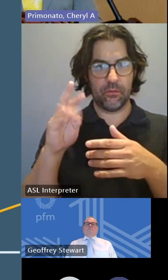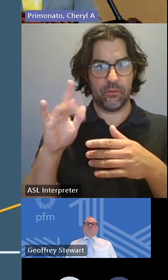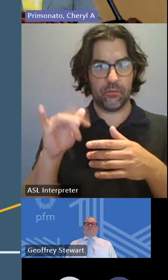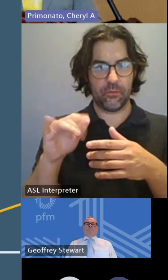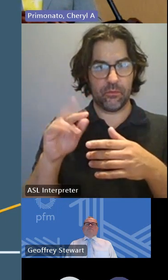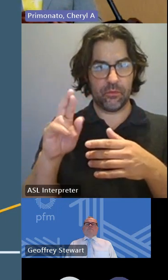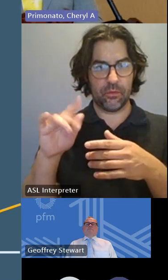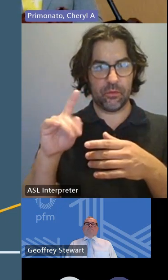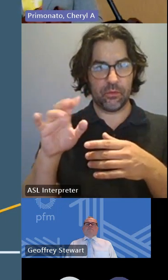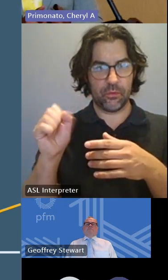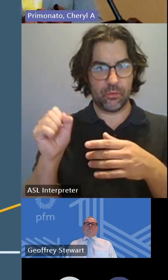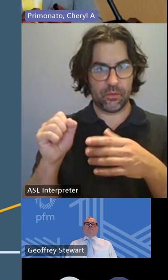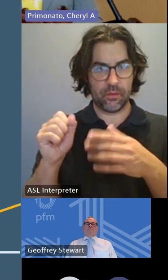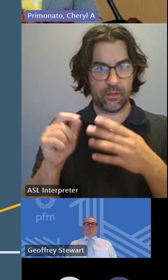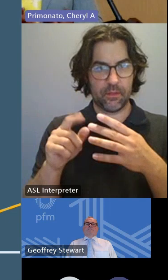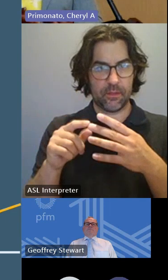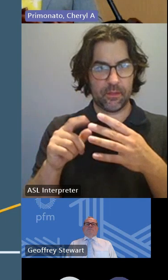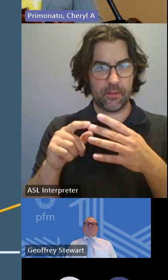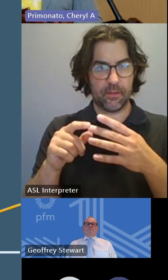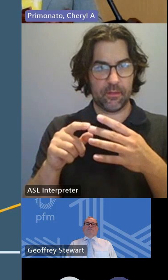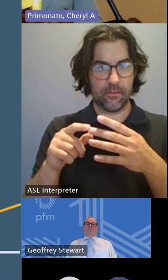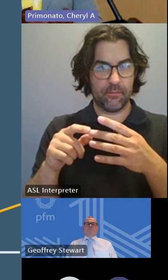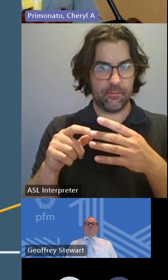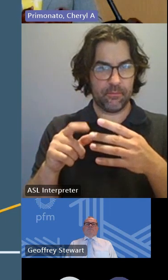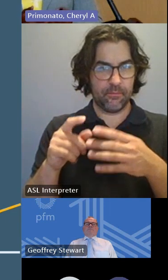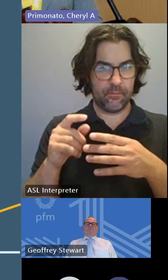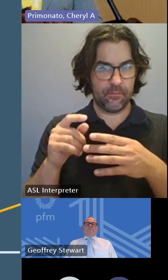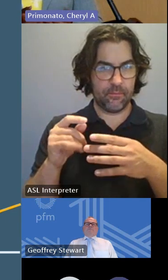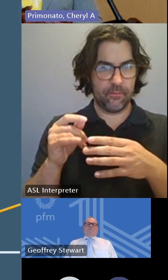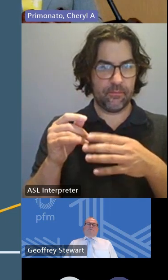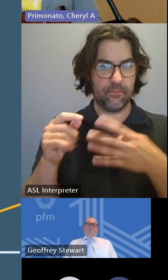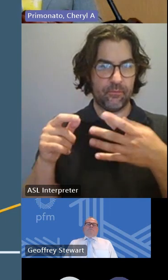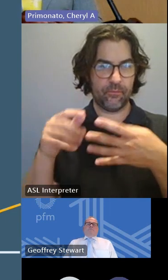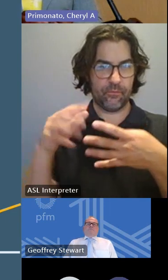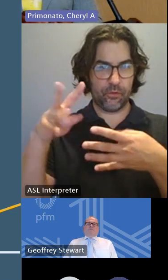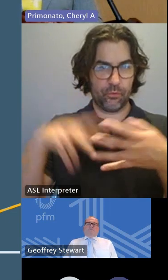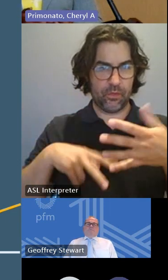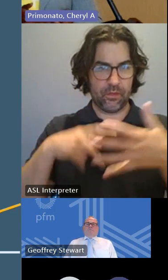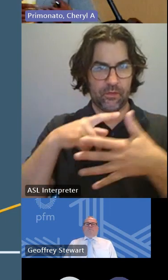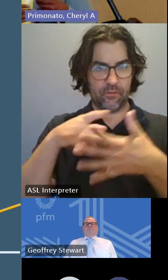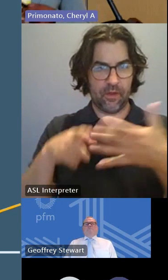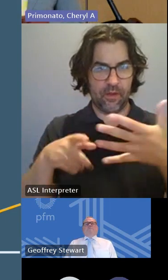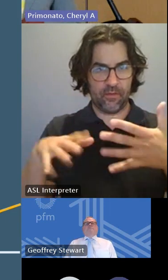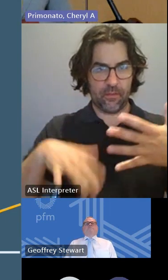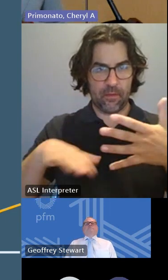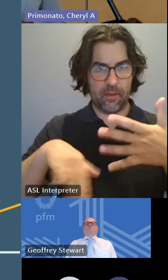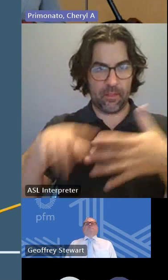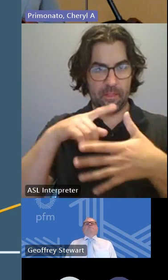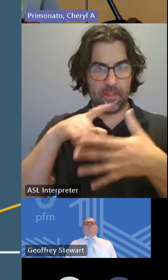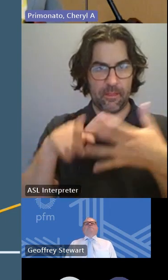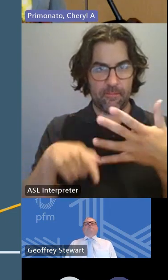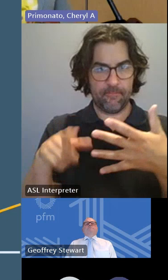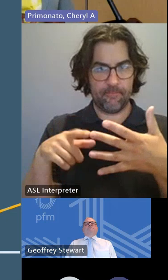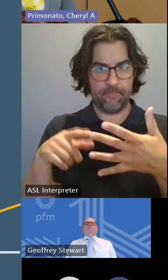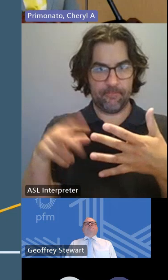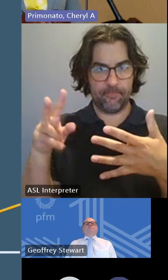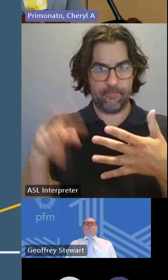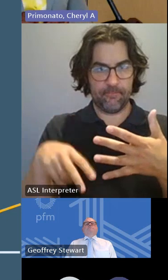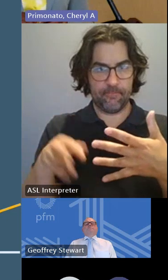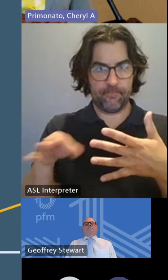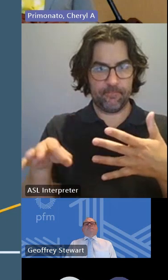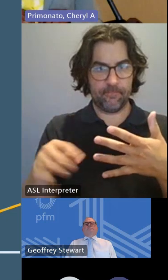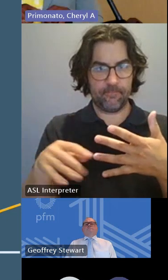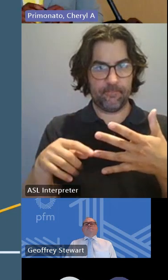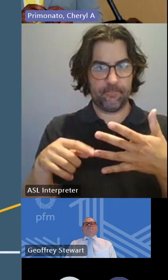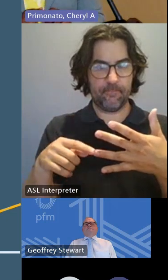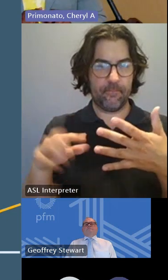agreement execution. Interest payments can be deferred for up to 5 years after the project is complete, and principal payments can be